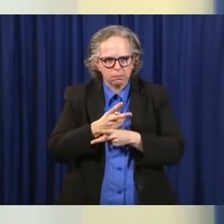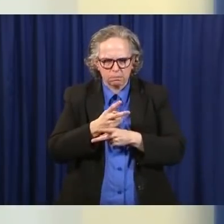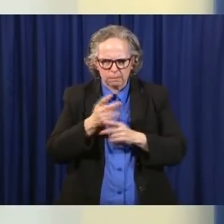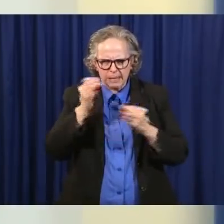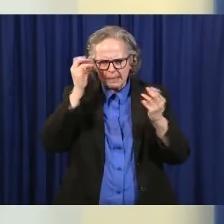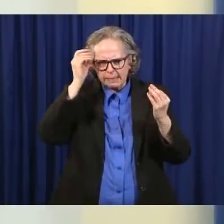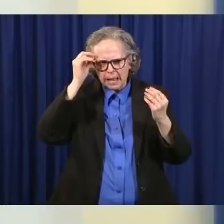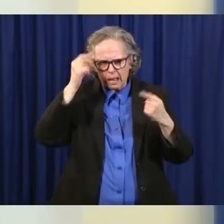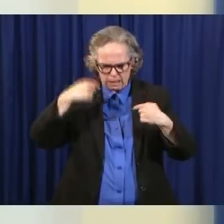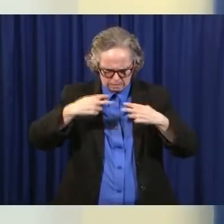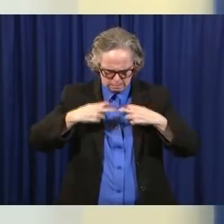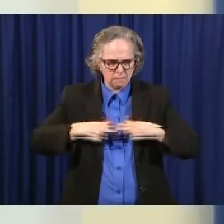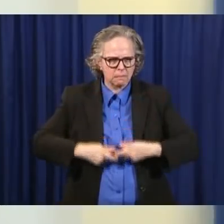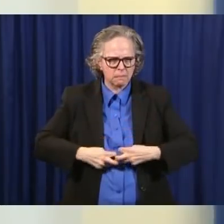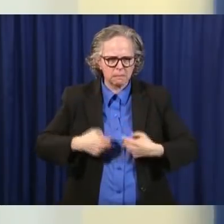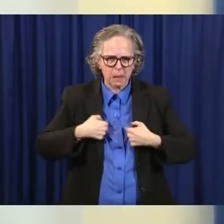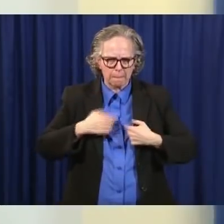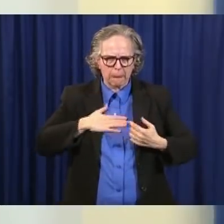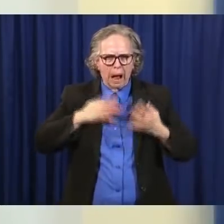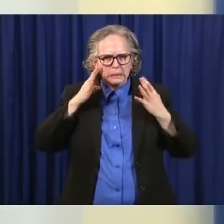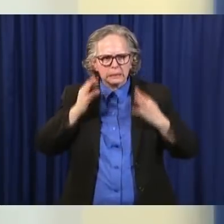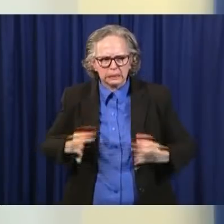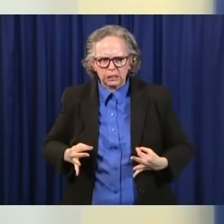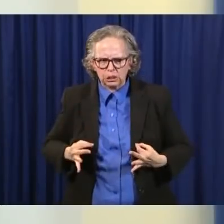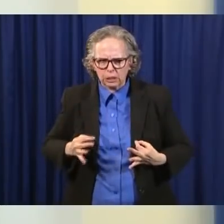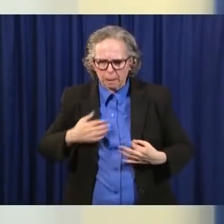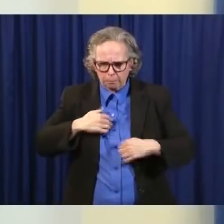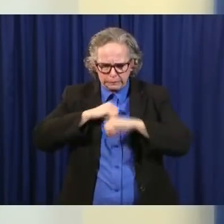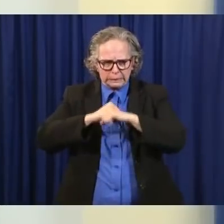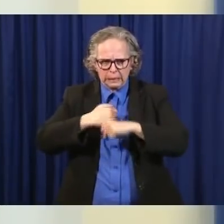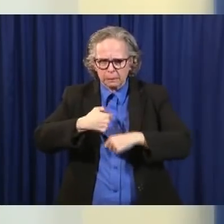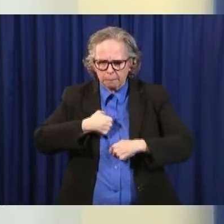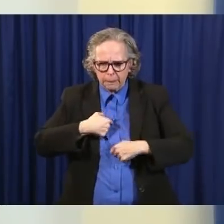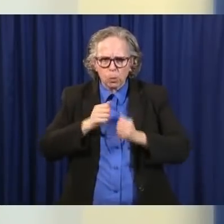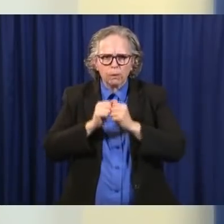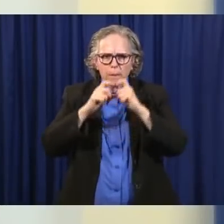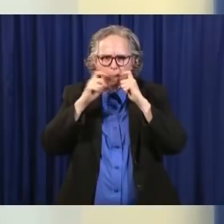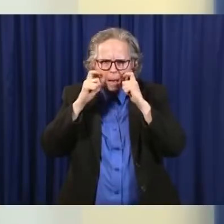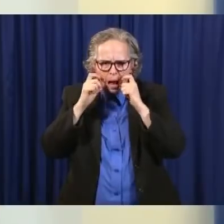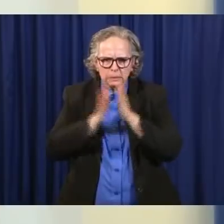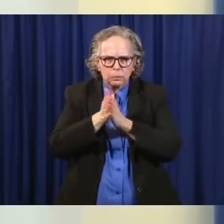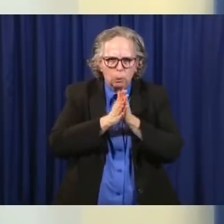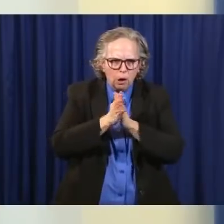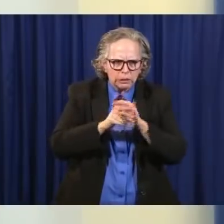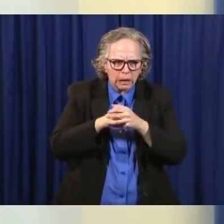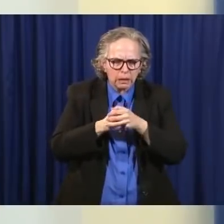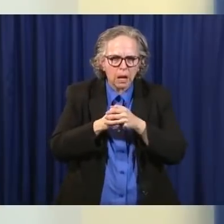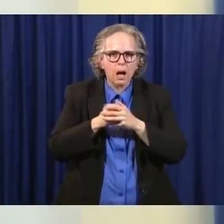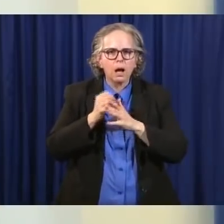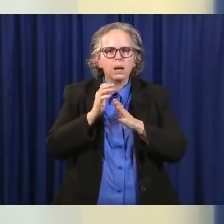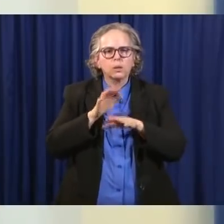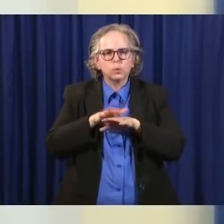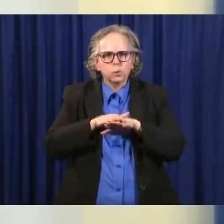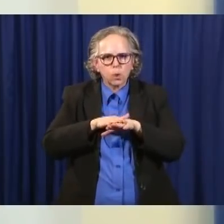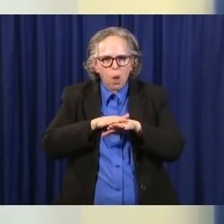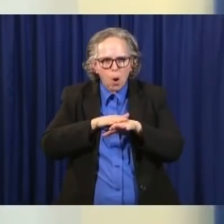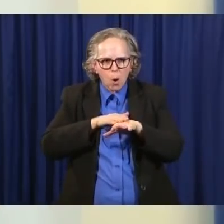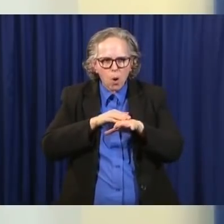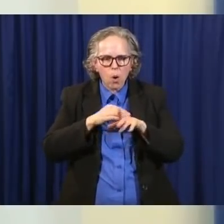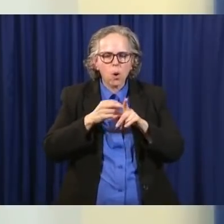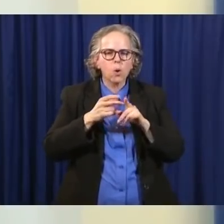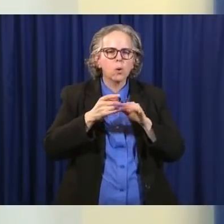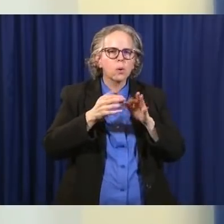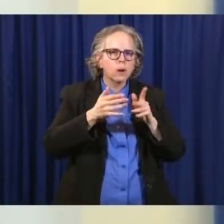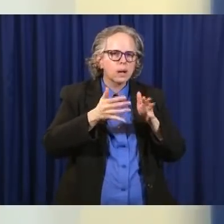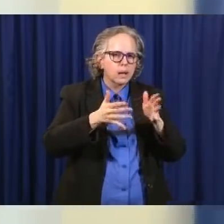do, and as we gradually try to see how much we can expand our lives. So I think this is something we're